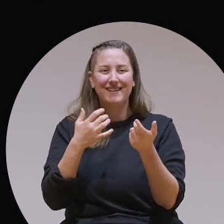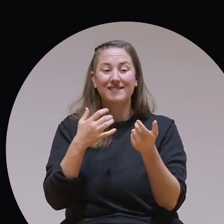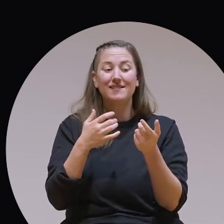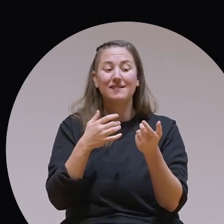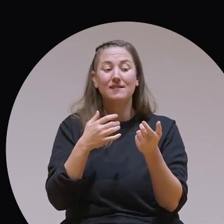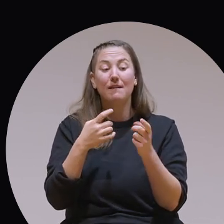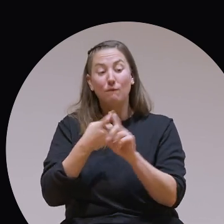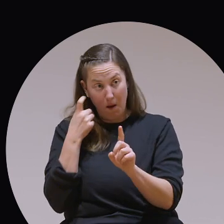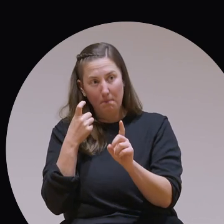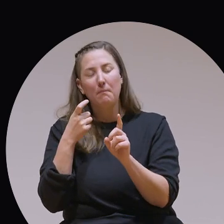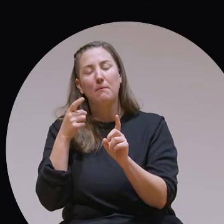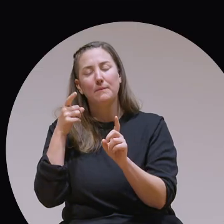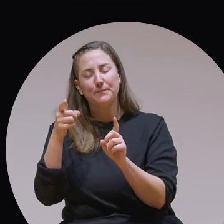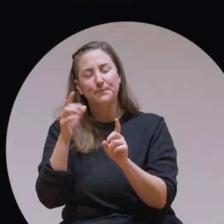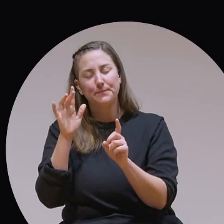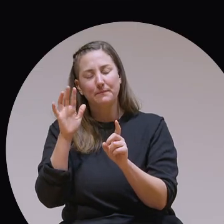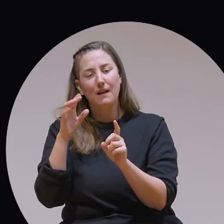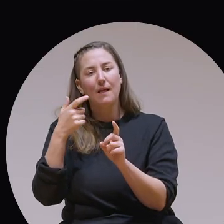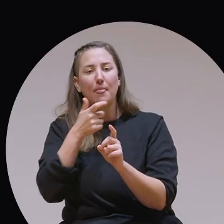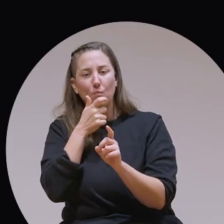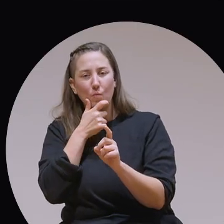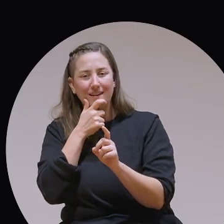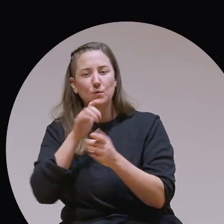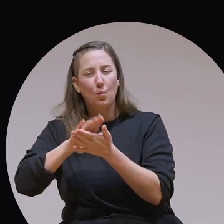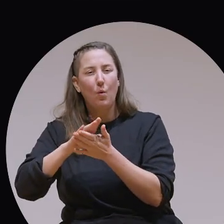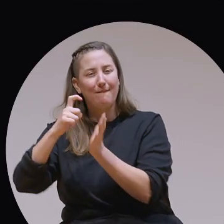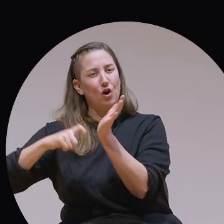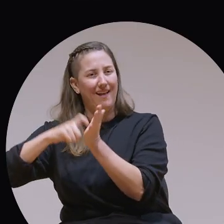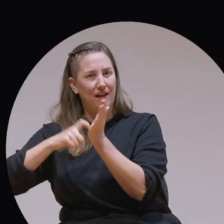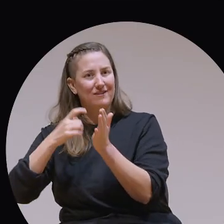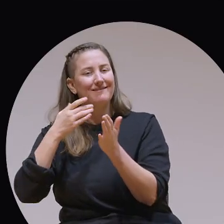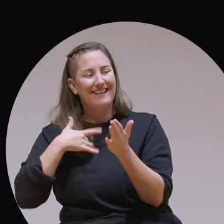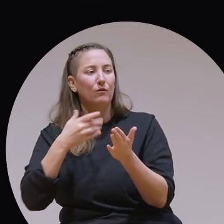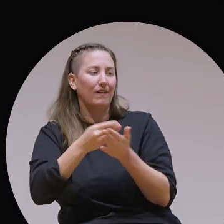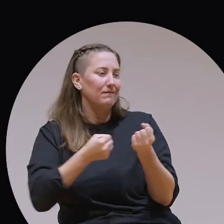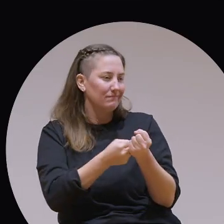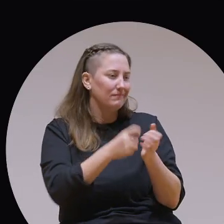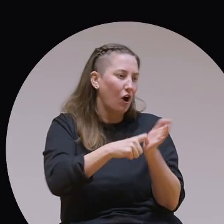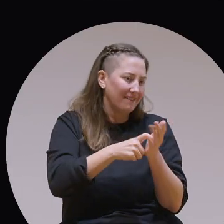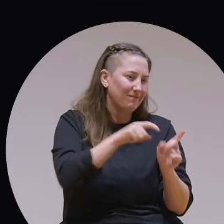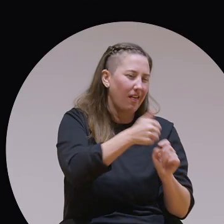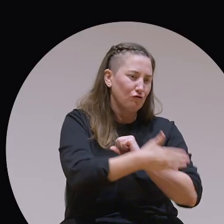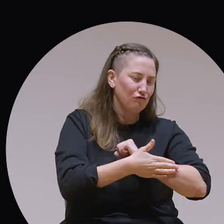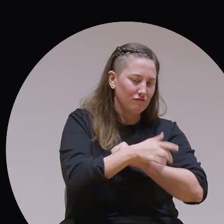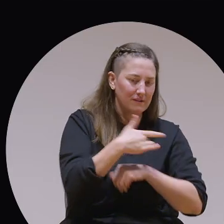Syria by the British School of Archaeology. But part of the deal in those days was that